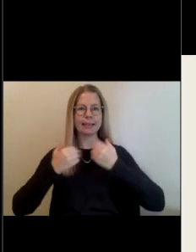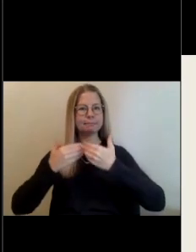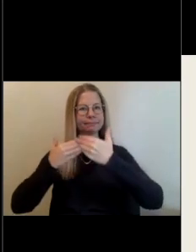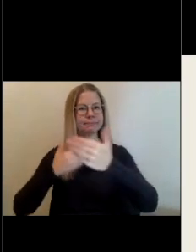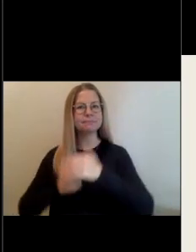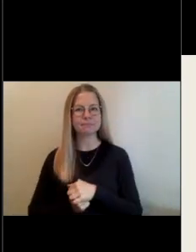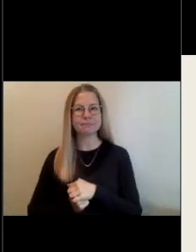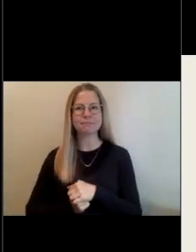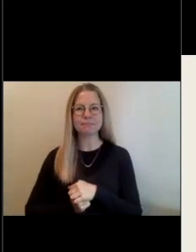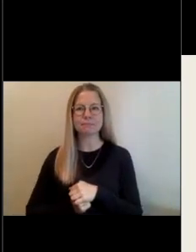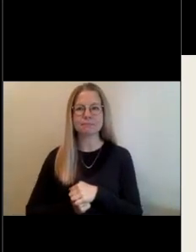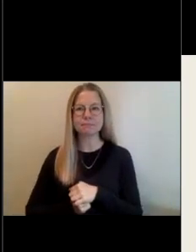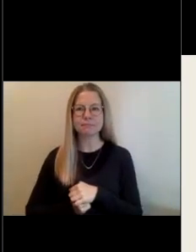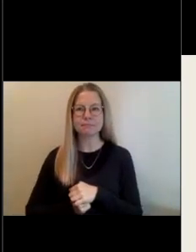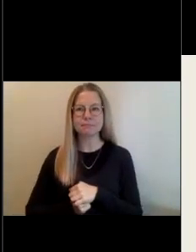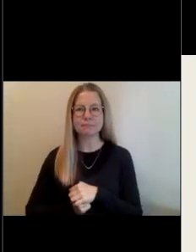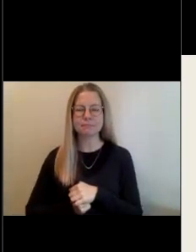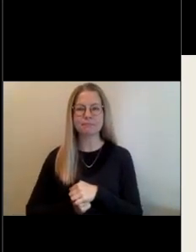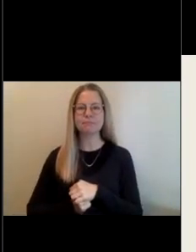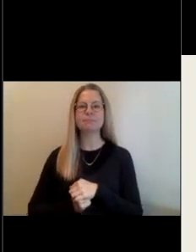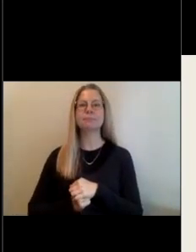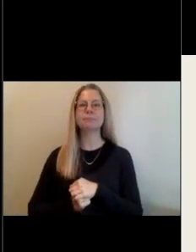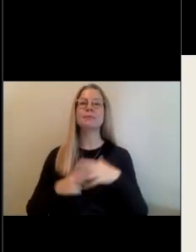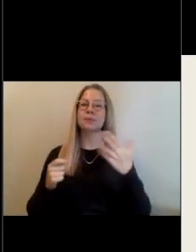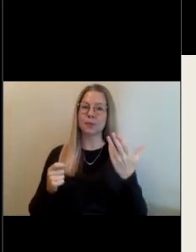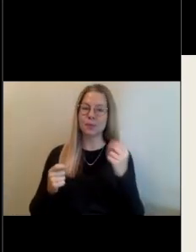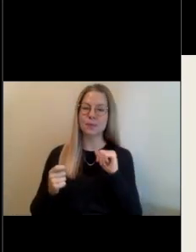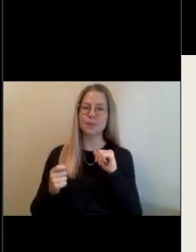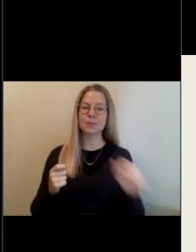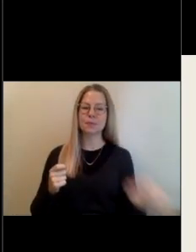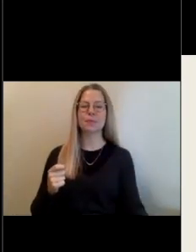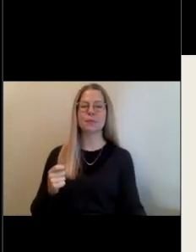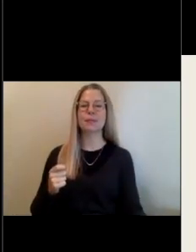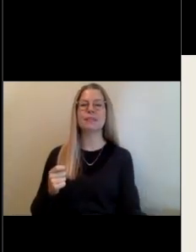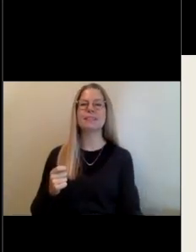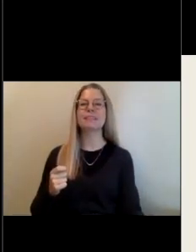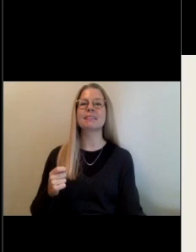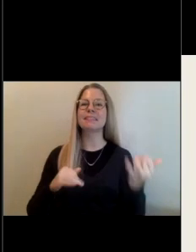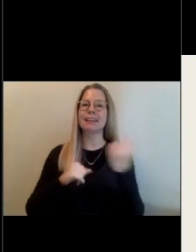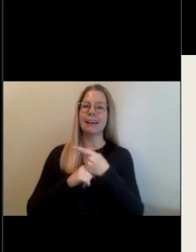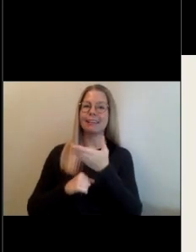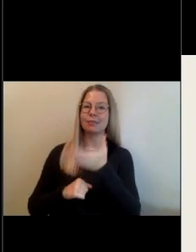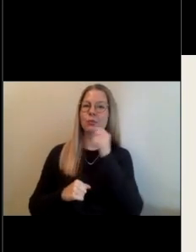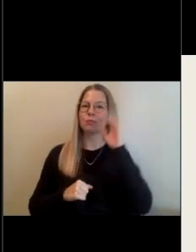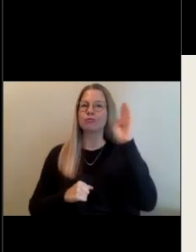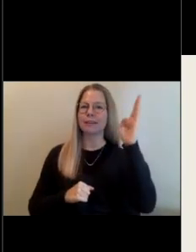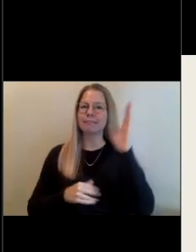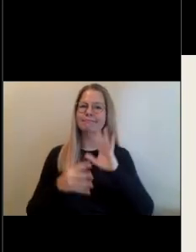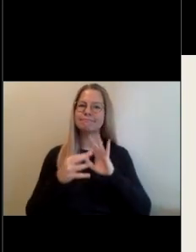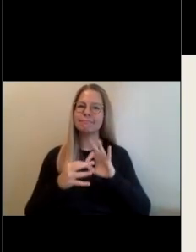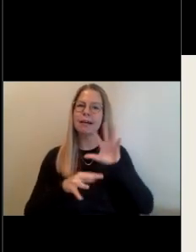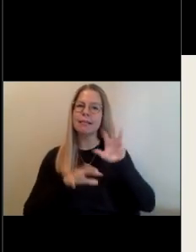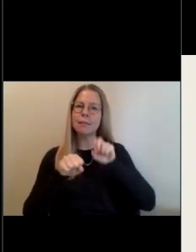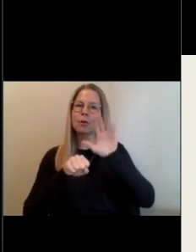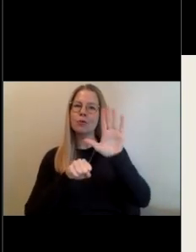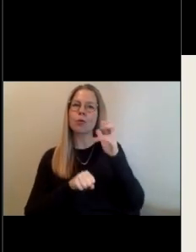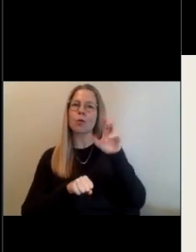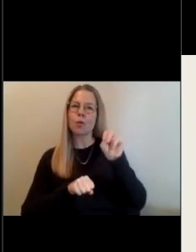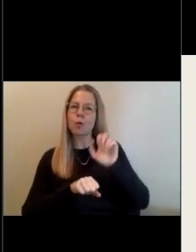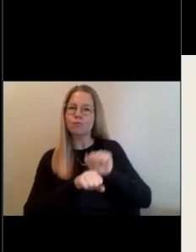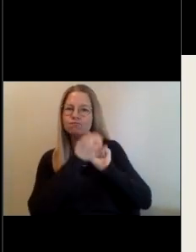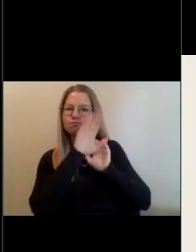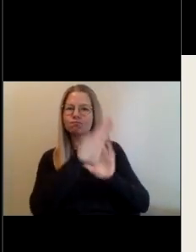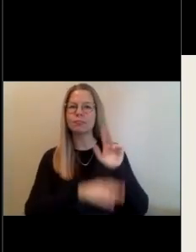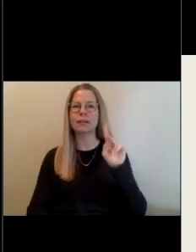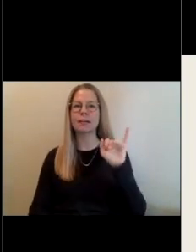Paton. And you're going to be presenting on climbing your own Kilimanjaro, lessons from life in motion. Afterwards, we'll have a brief question and